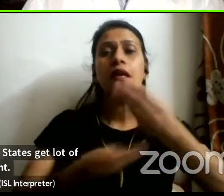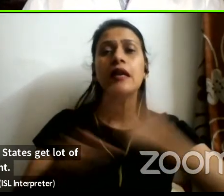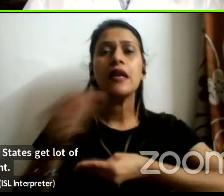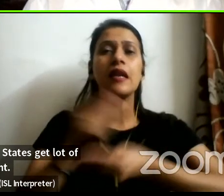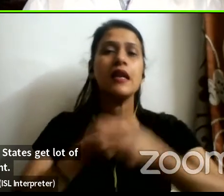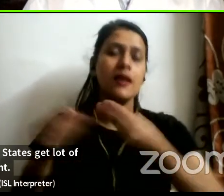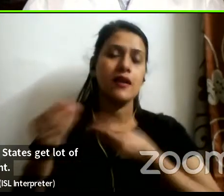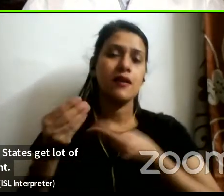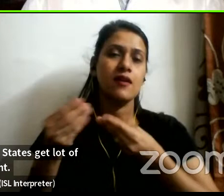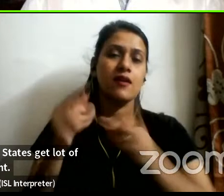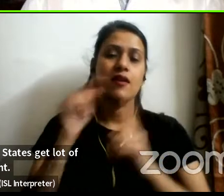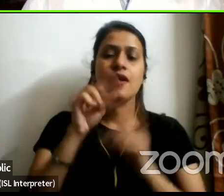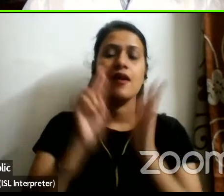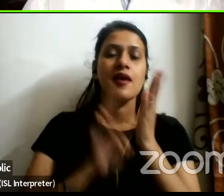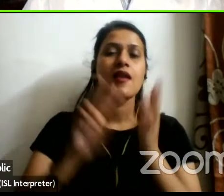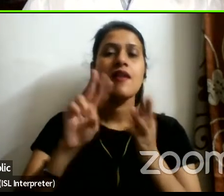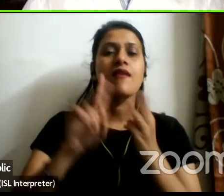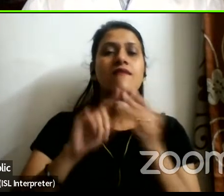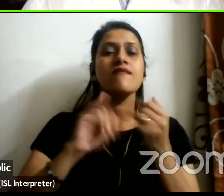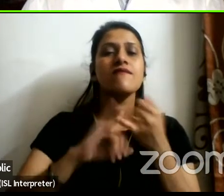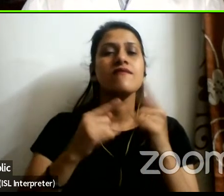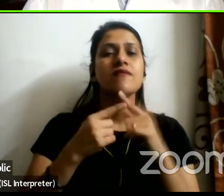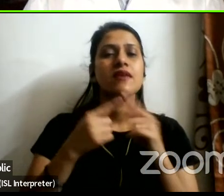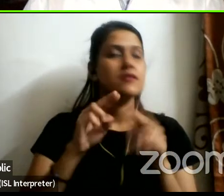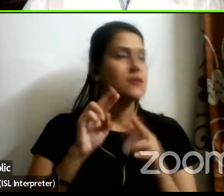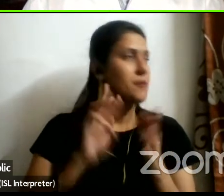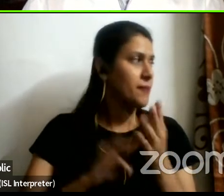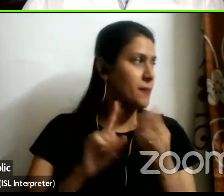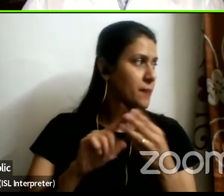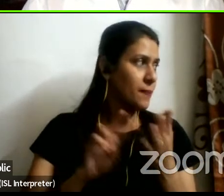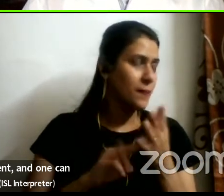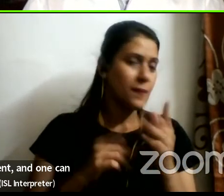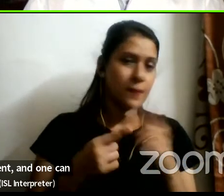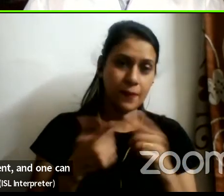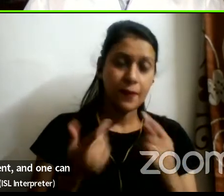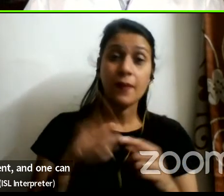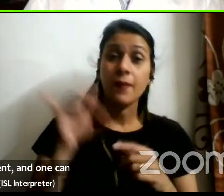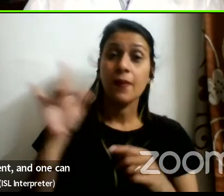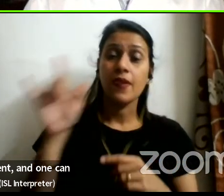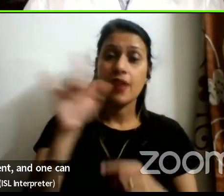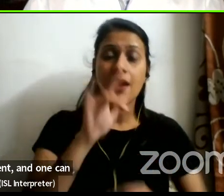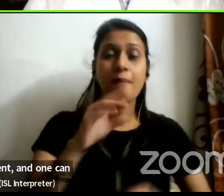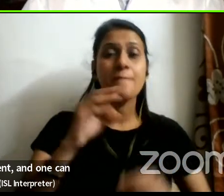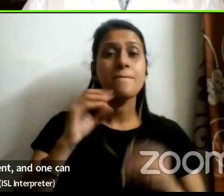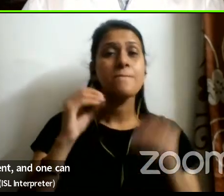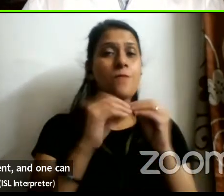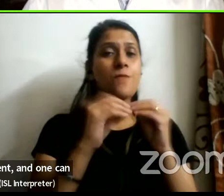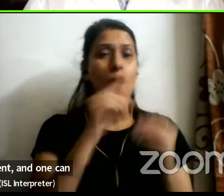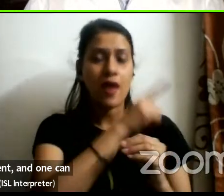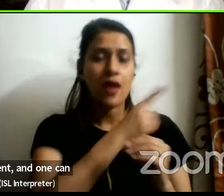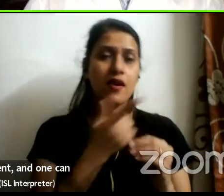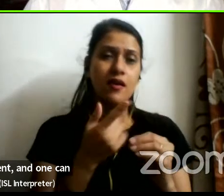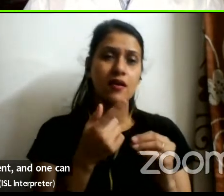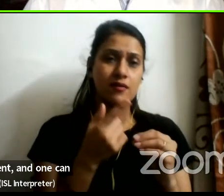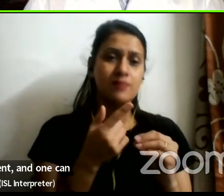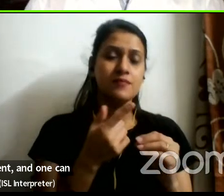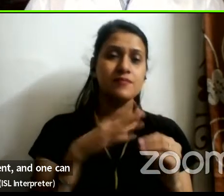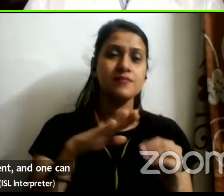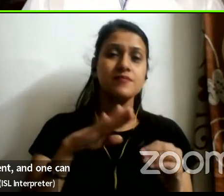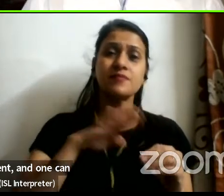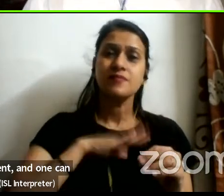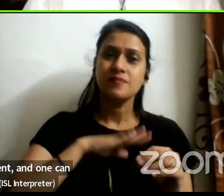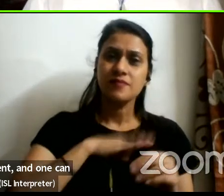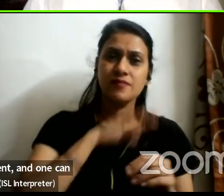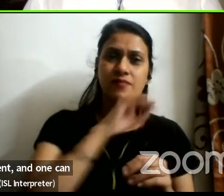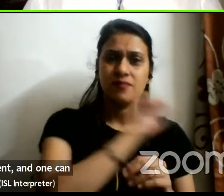of public procurement. And one can see a need why a state like Karnataka or Maharashtra or Delhi might need a competition